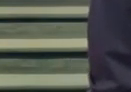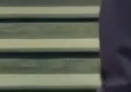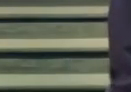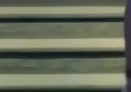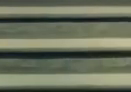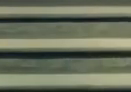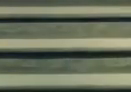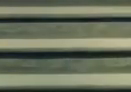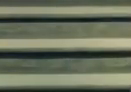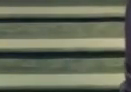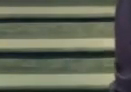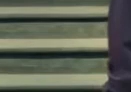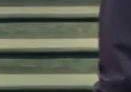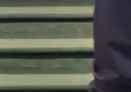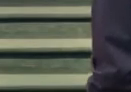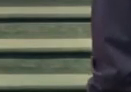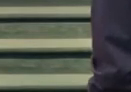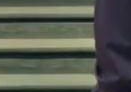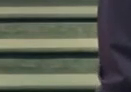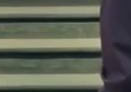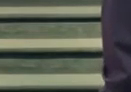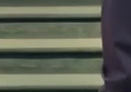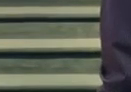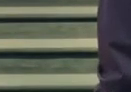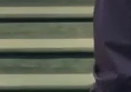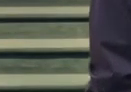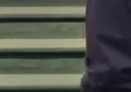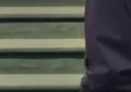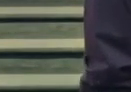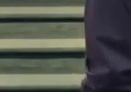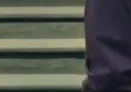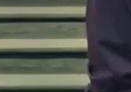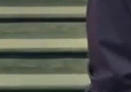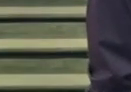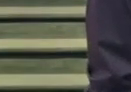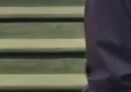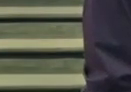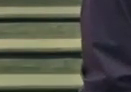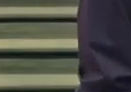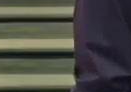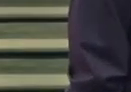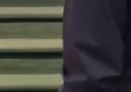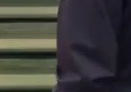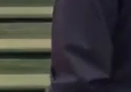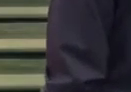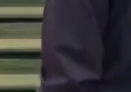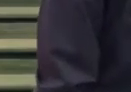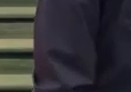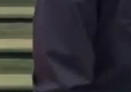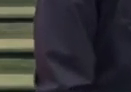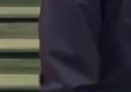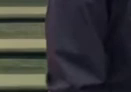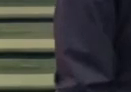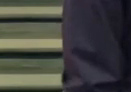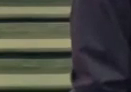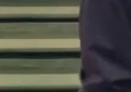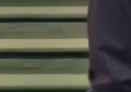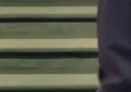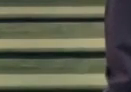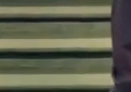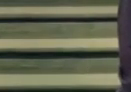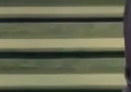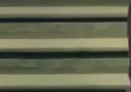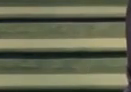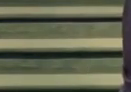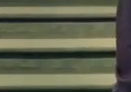And so if I choose to rejoice today, if I make the choice to rejoice, the effect will be gladness.